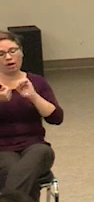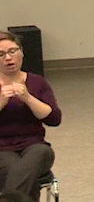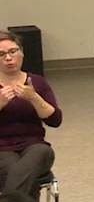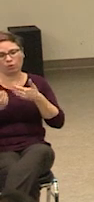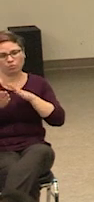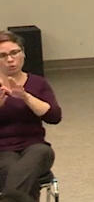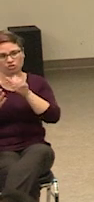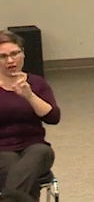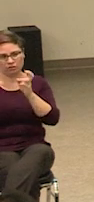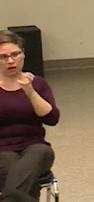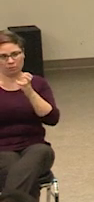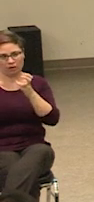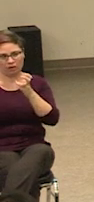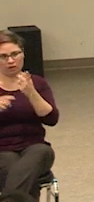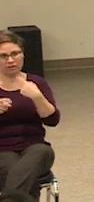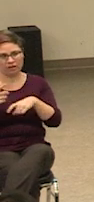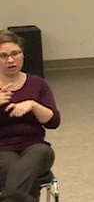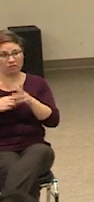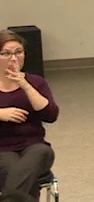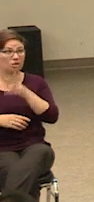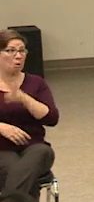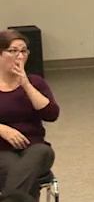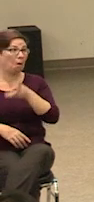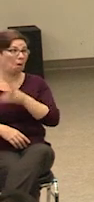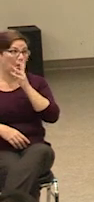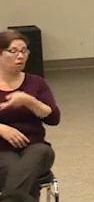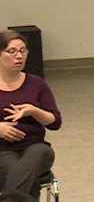just making it something big, like